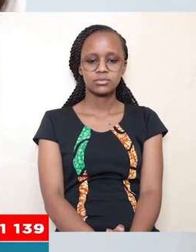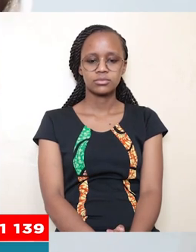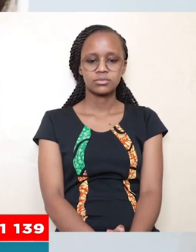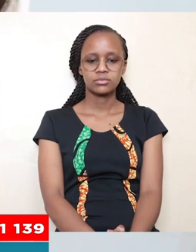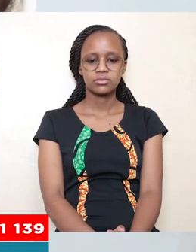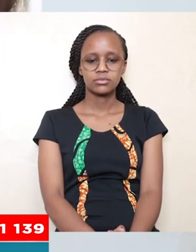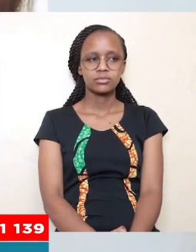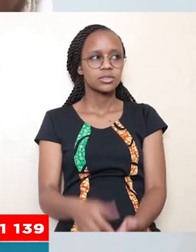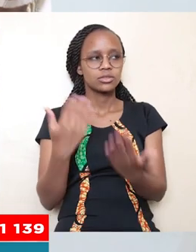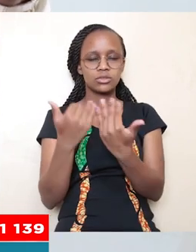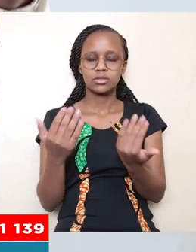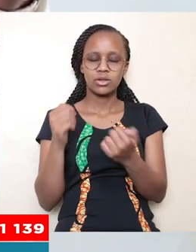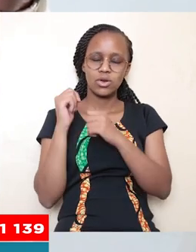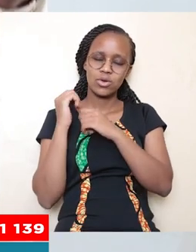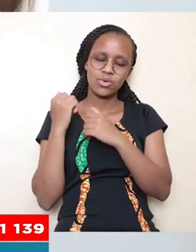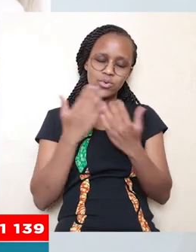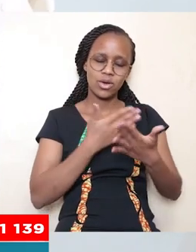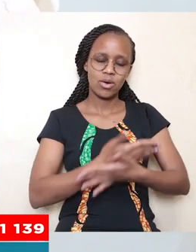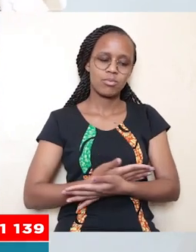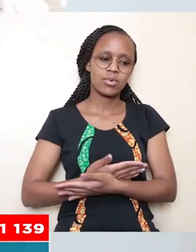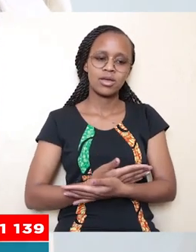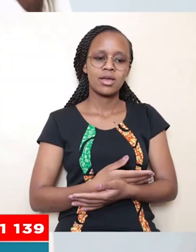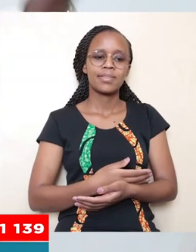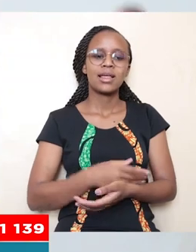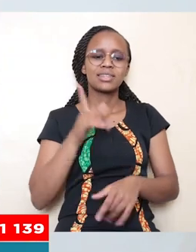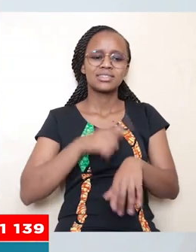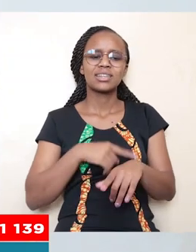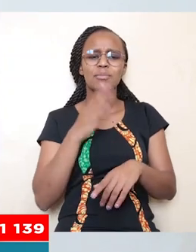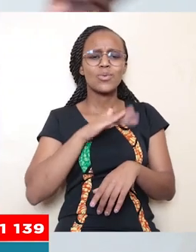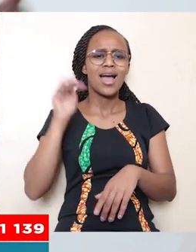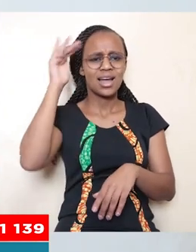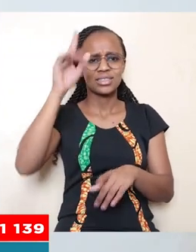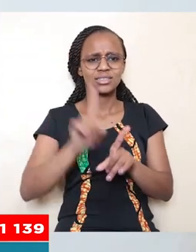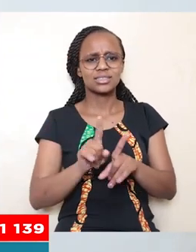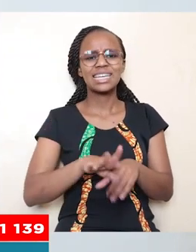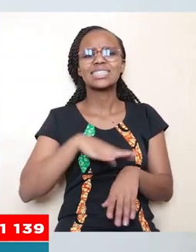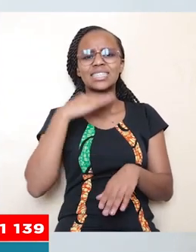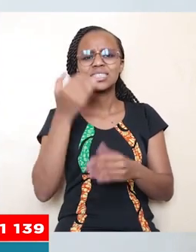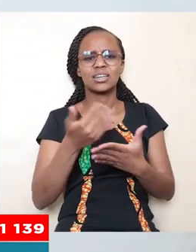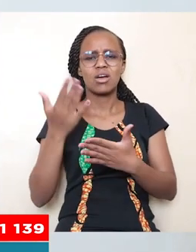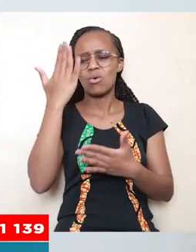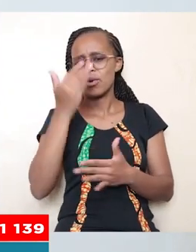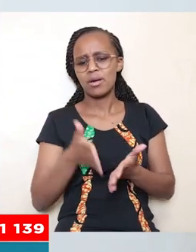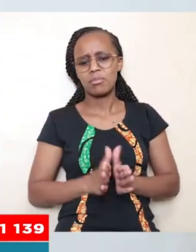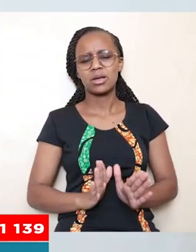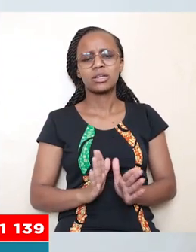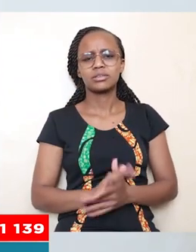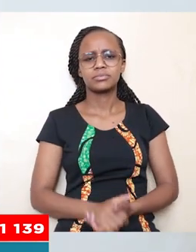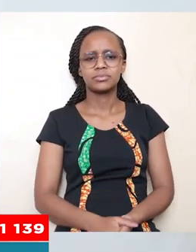Ukiwa mtoto, tukakubeba. Ukiwa mtu mzima, tunakubeba. Ukikuva, tukubebe. Bona ulizaliwa?